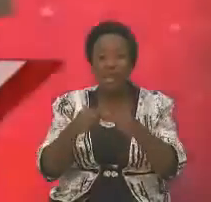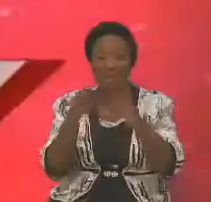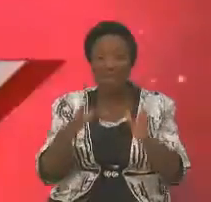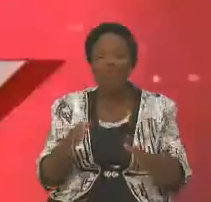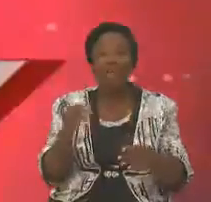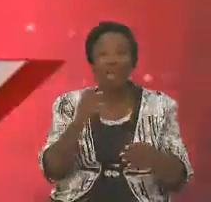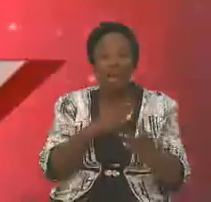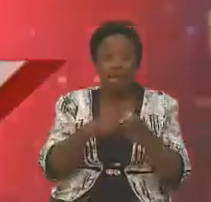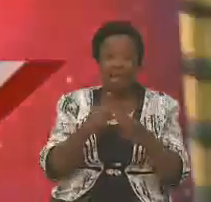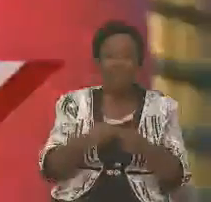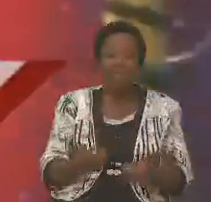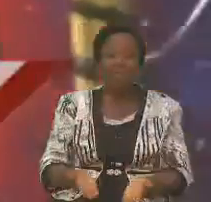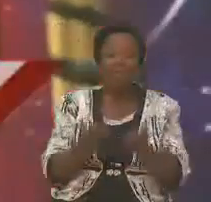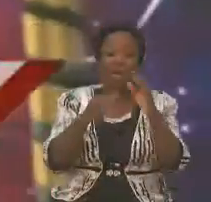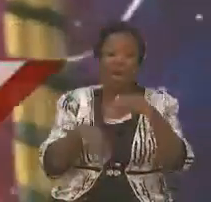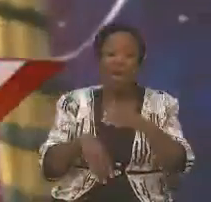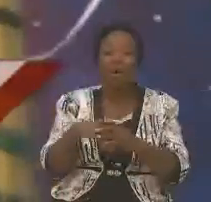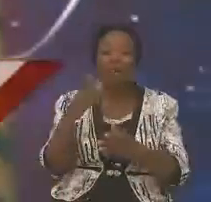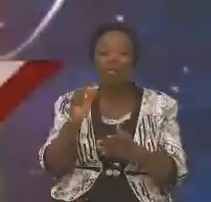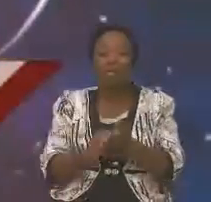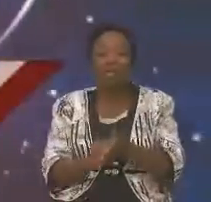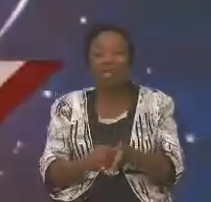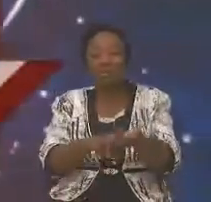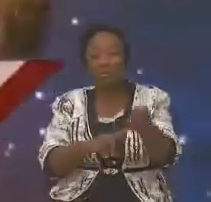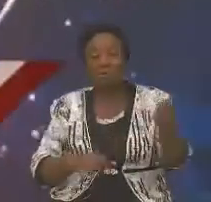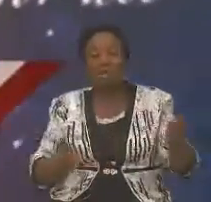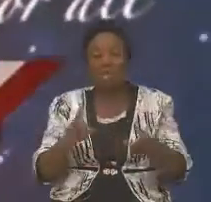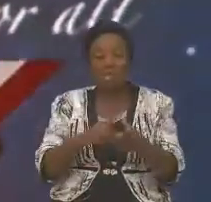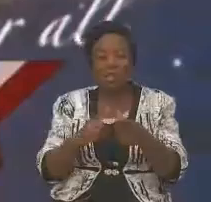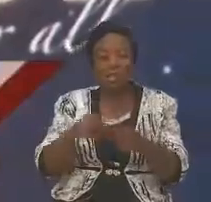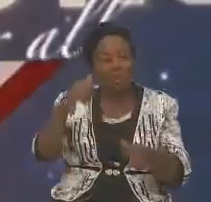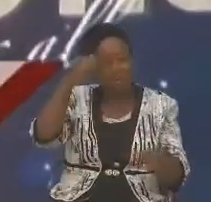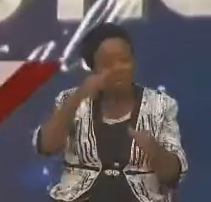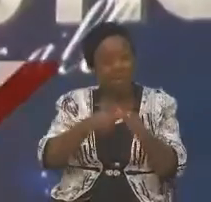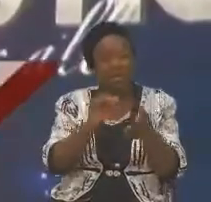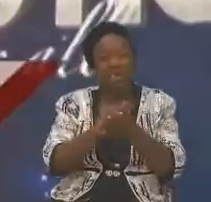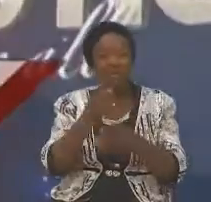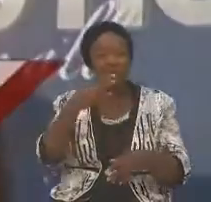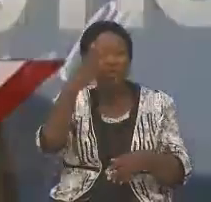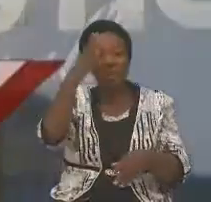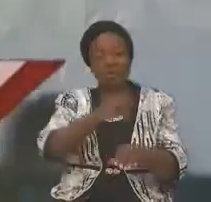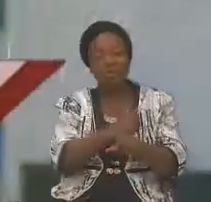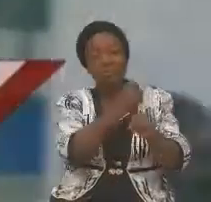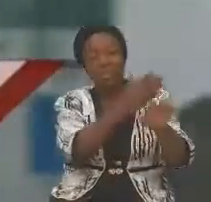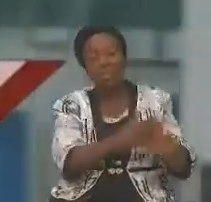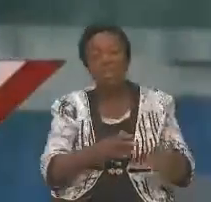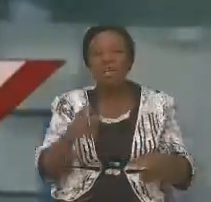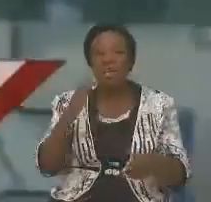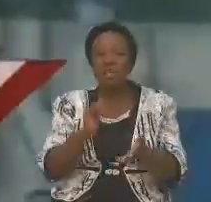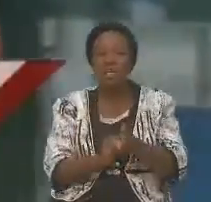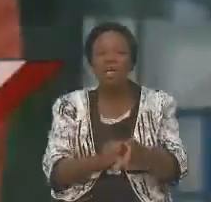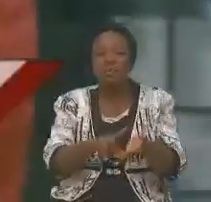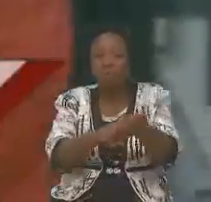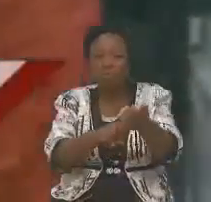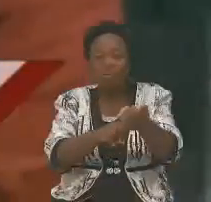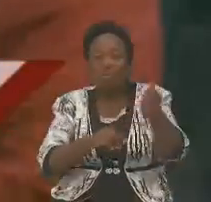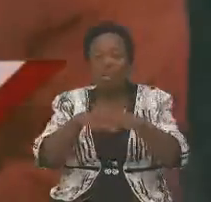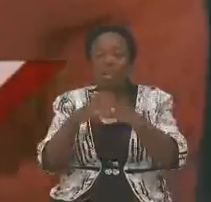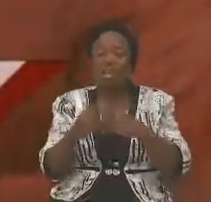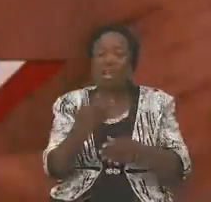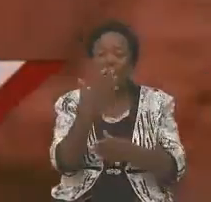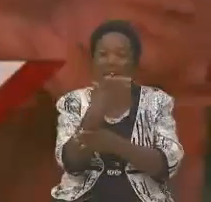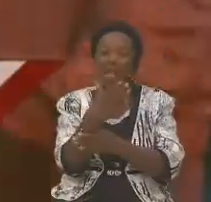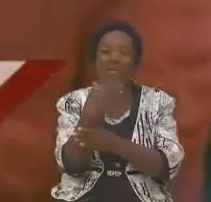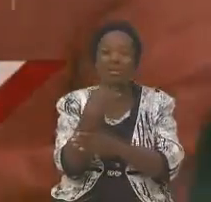war with the Amalekites and he stretched forth the rod, Joshua did not carry a rod. It was on the battlefield. The rod was